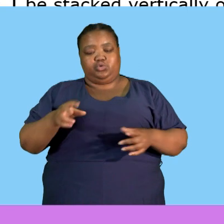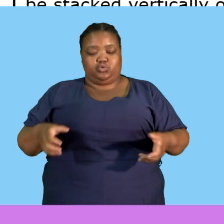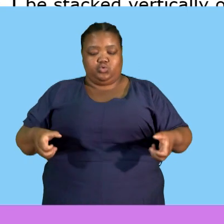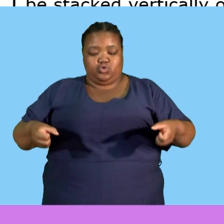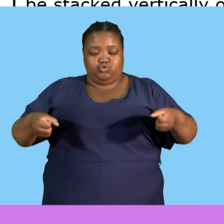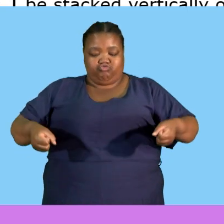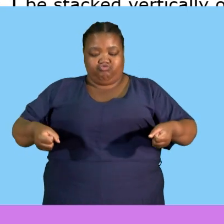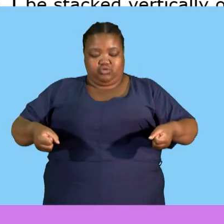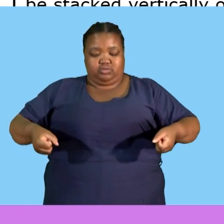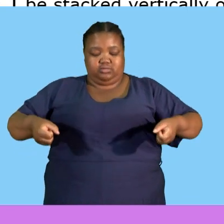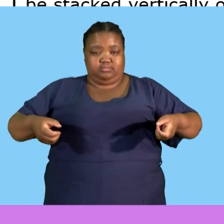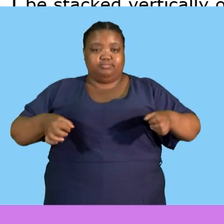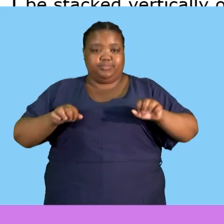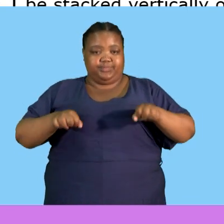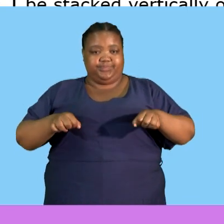of